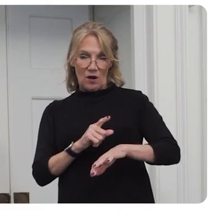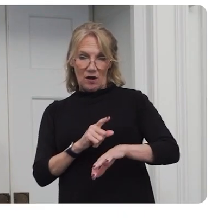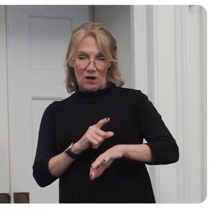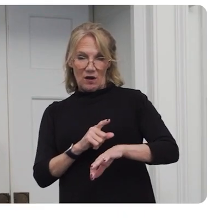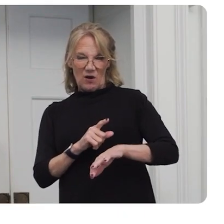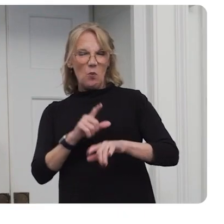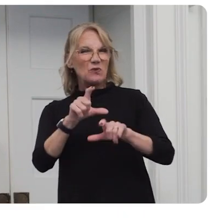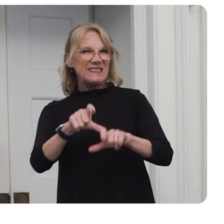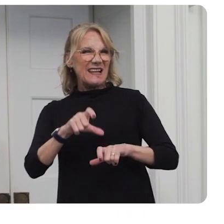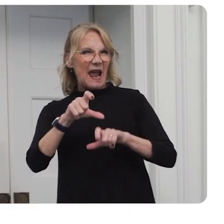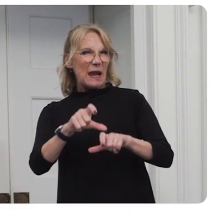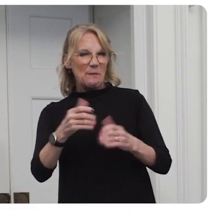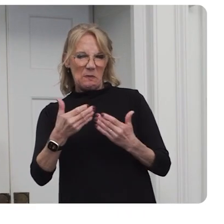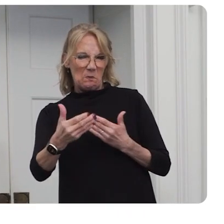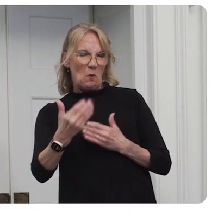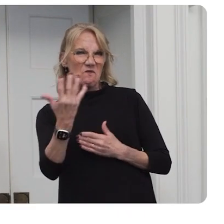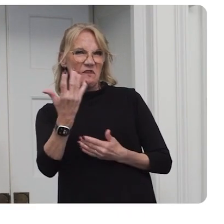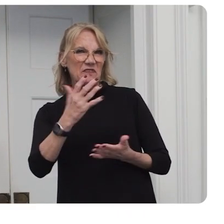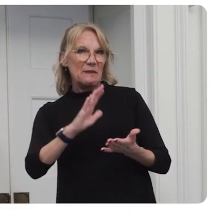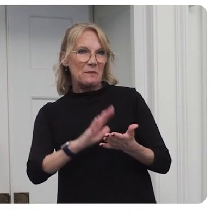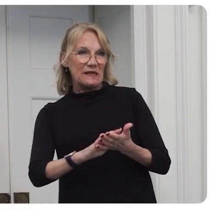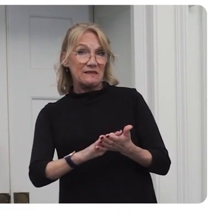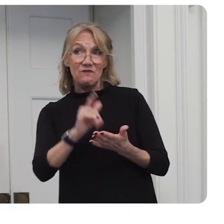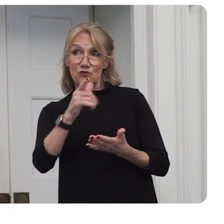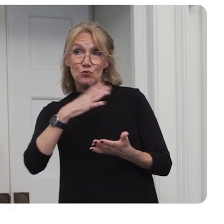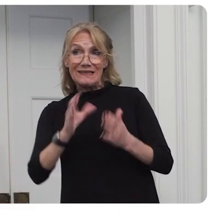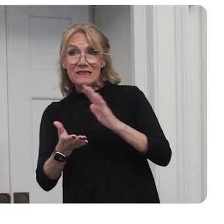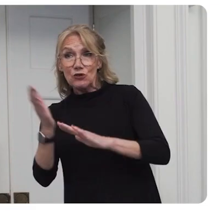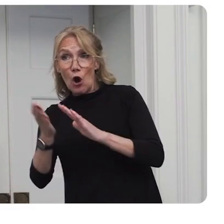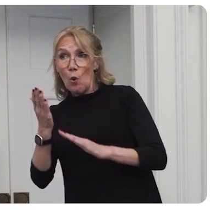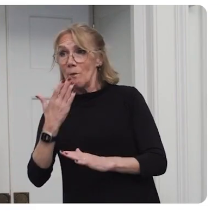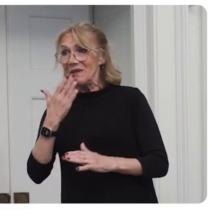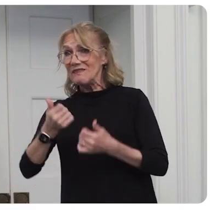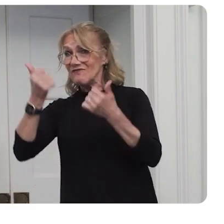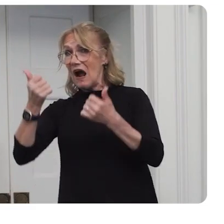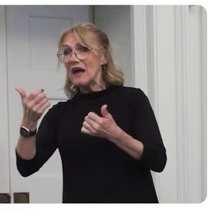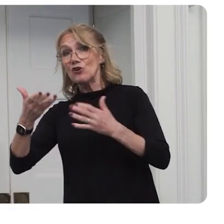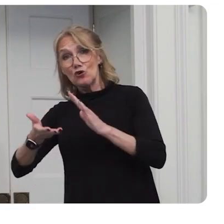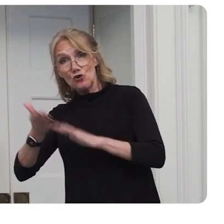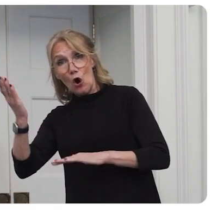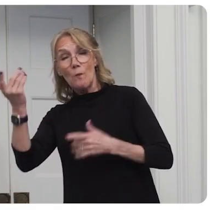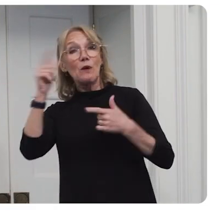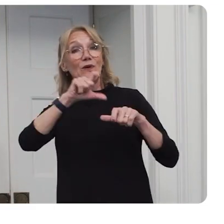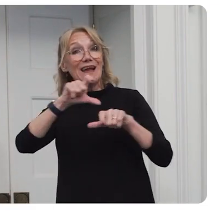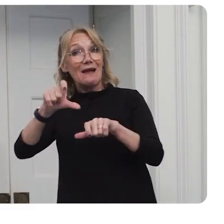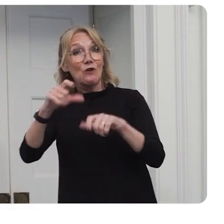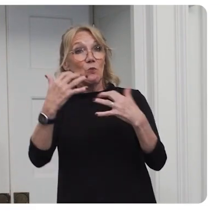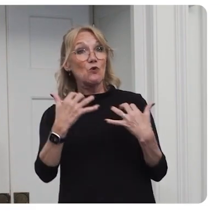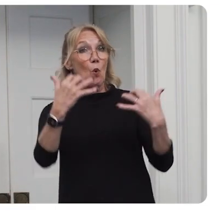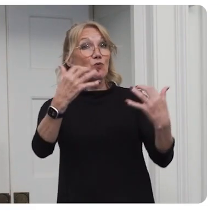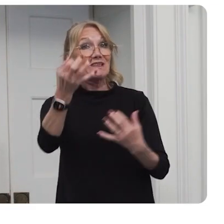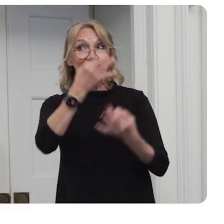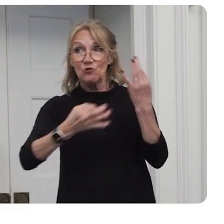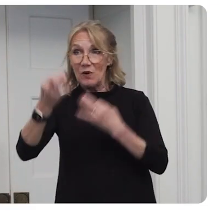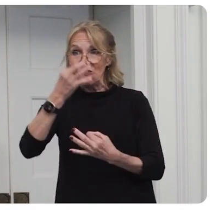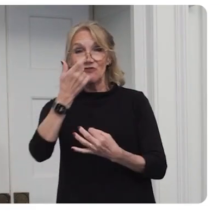our event, so we'll just stay an extra 15 minutes, but if those of you who have to need to go, feel free to go. But we'll continue with our